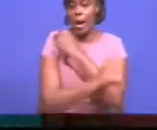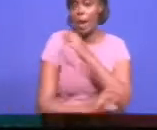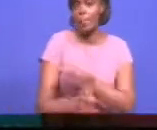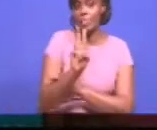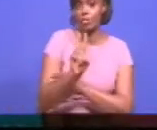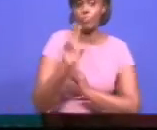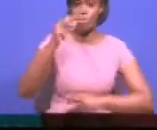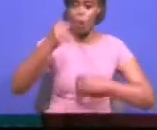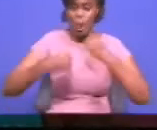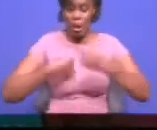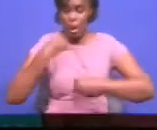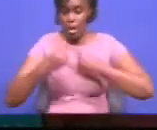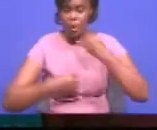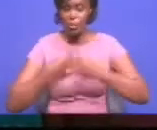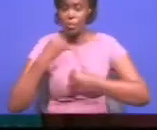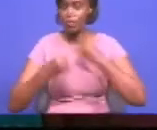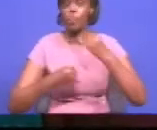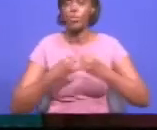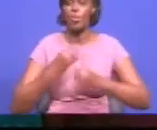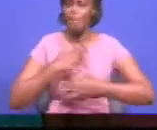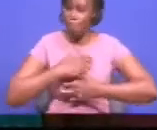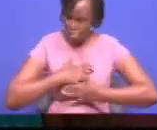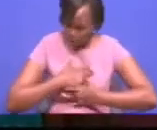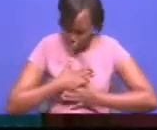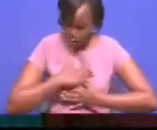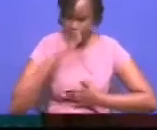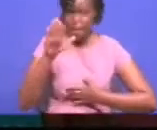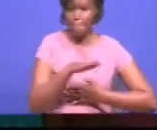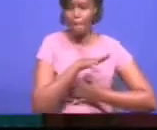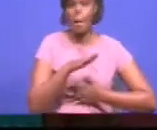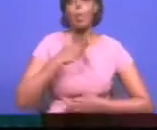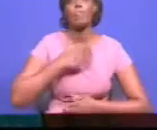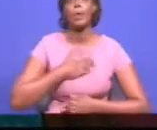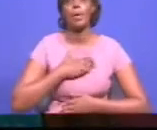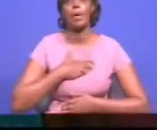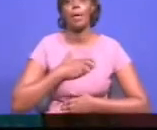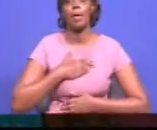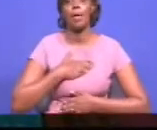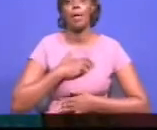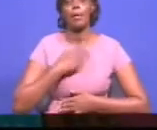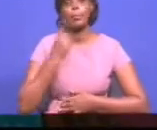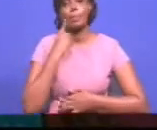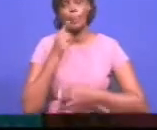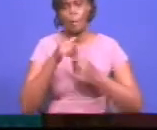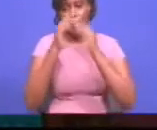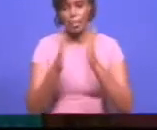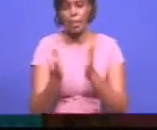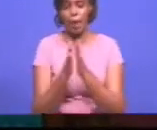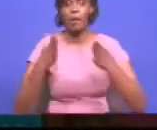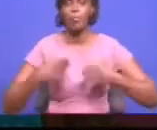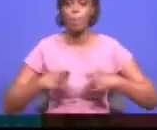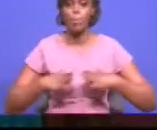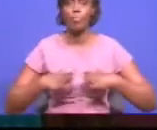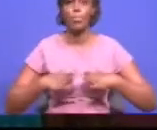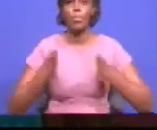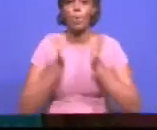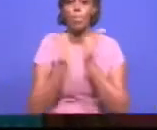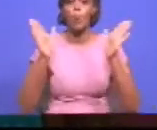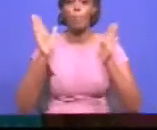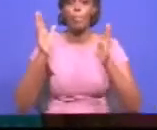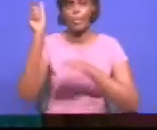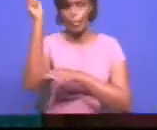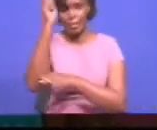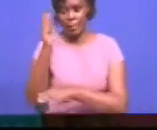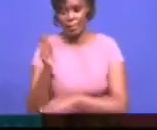enjoy and the high esteem with which our Parliament holds the leadership and the people of the United Republic of